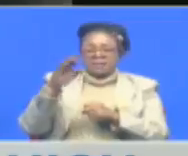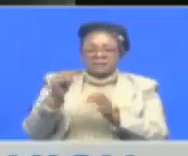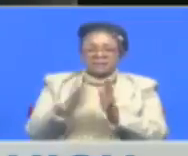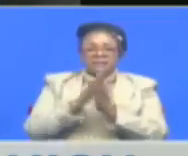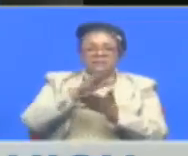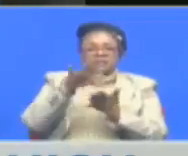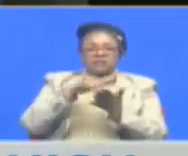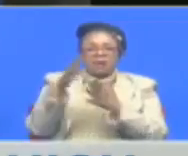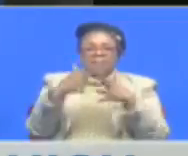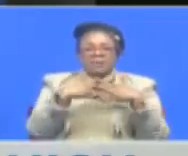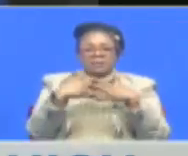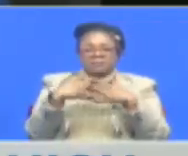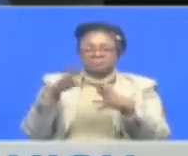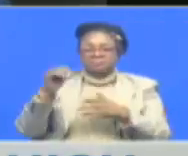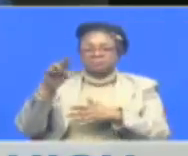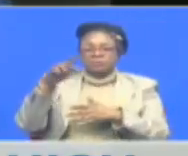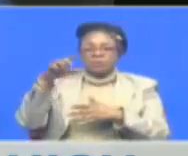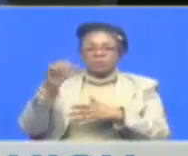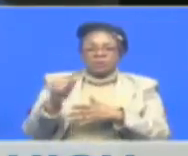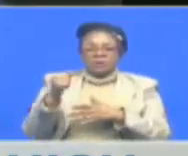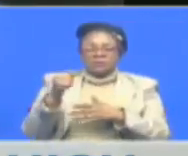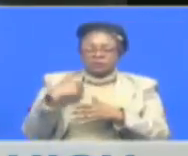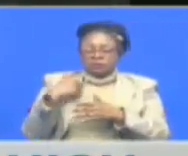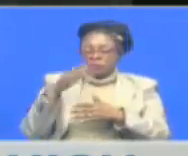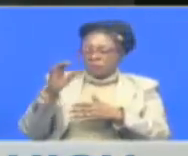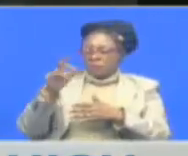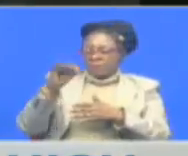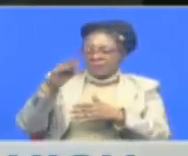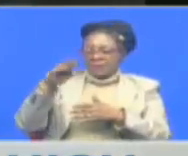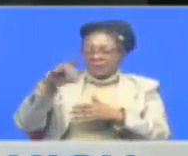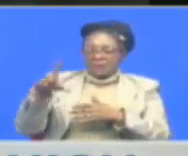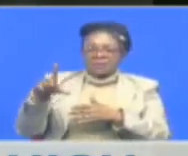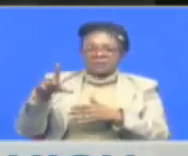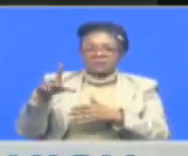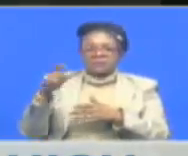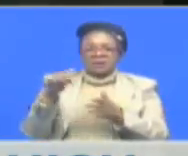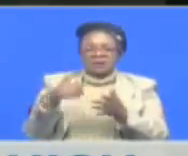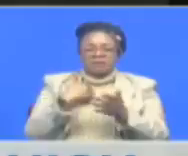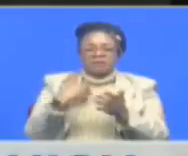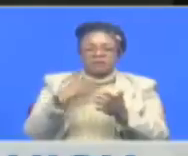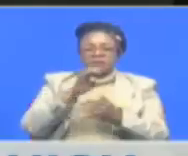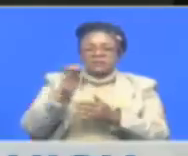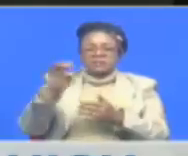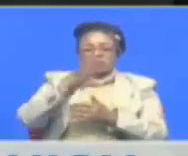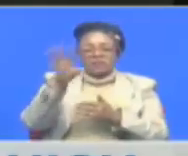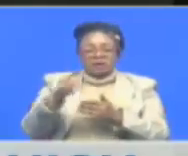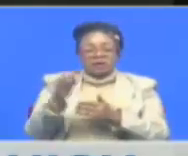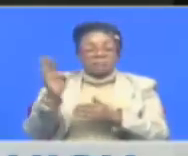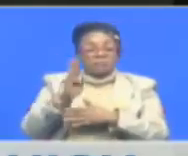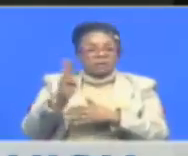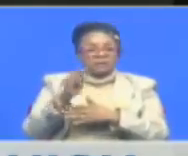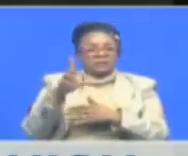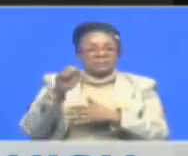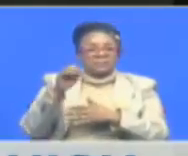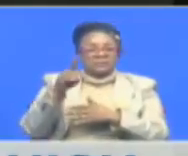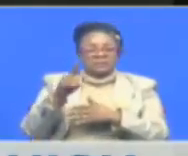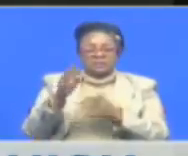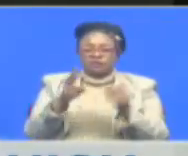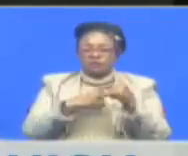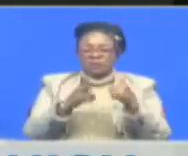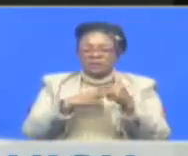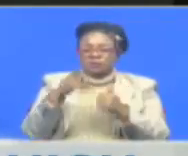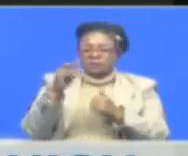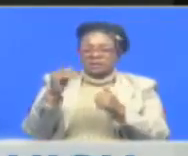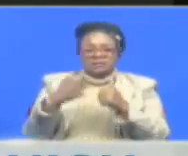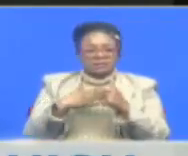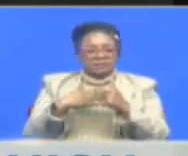region. Mbugua moved to UBL, a subsidiary of East African Breweries Limited, in July